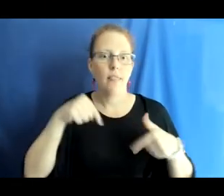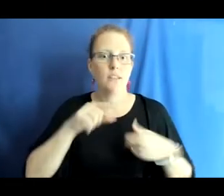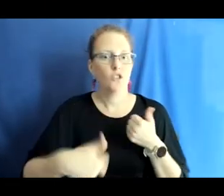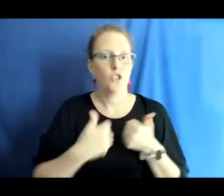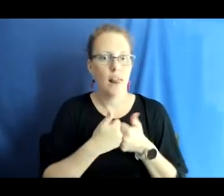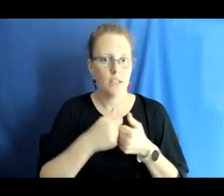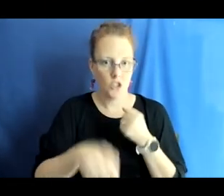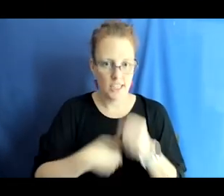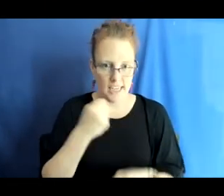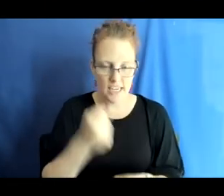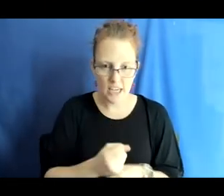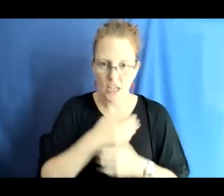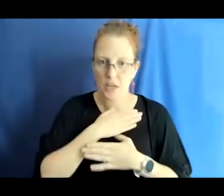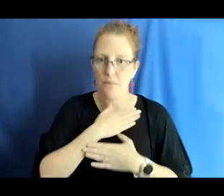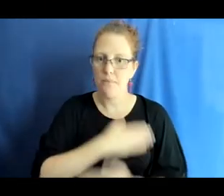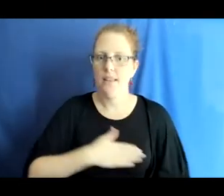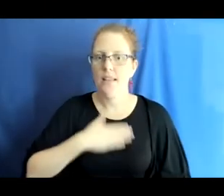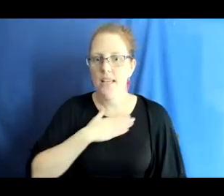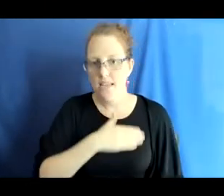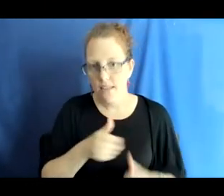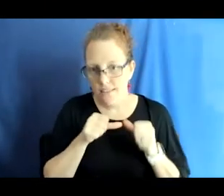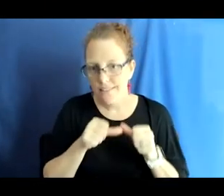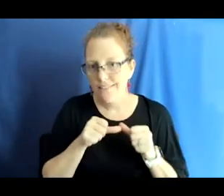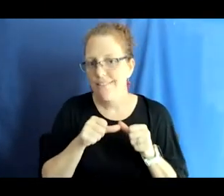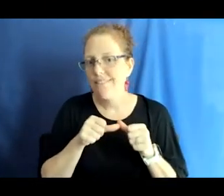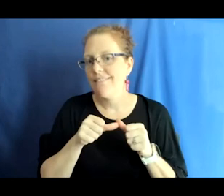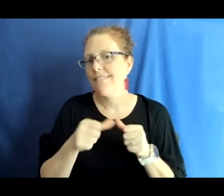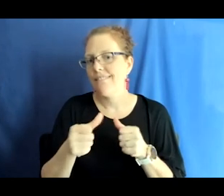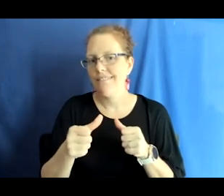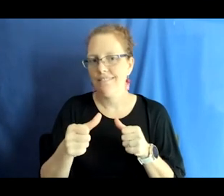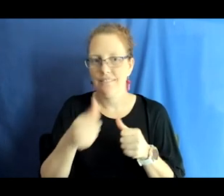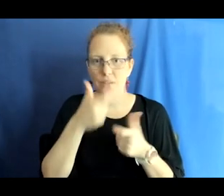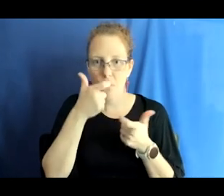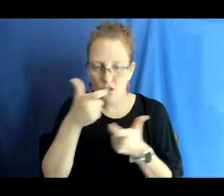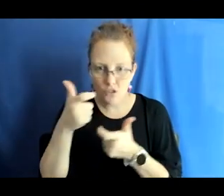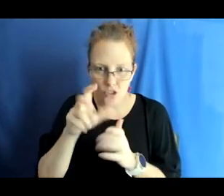of the films and events on offer until May 16th. We owe so much to